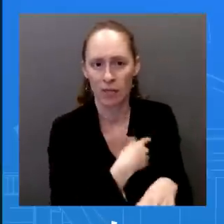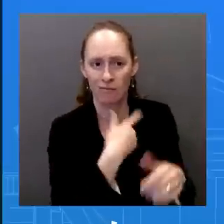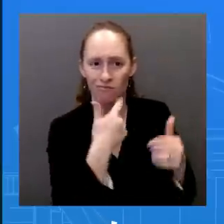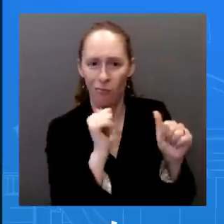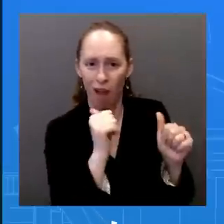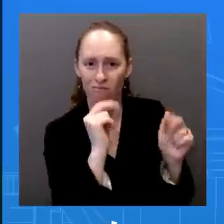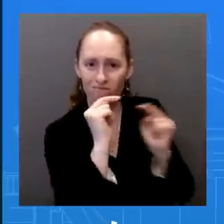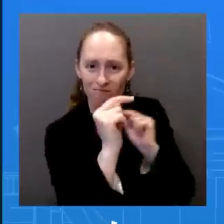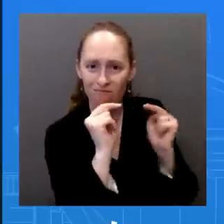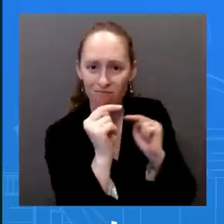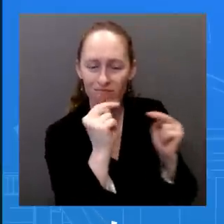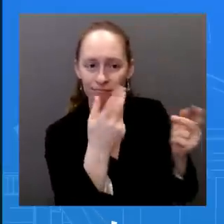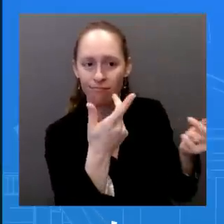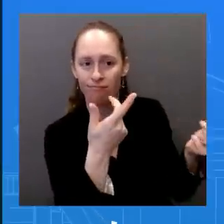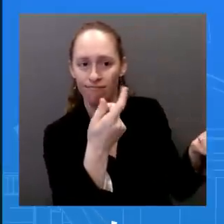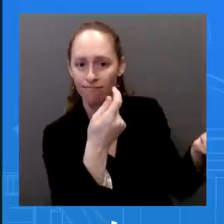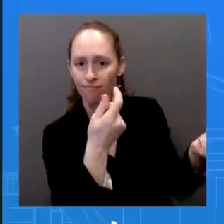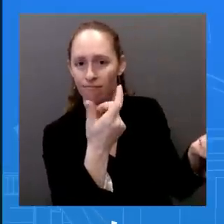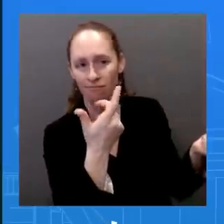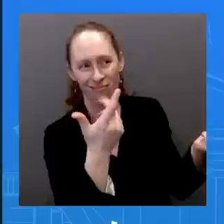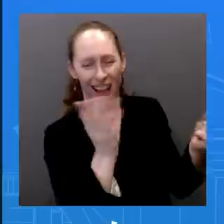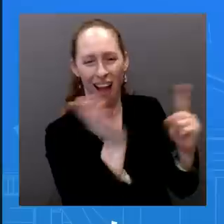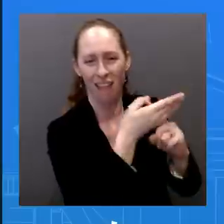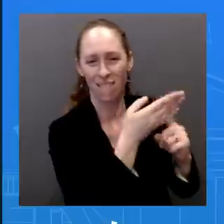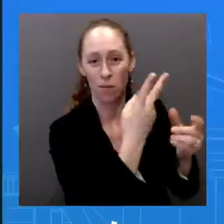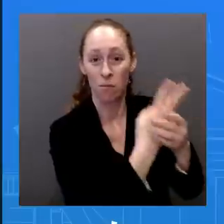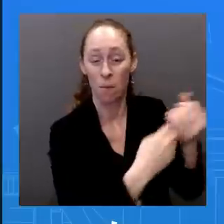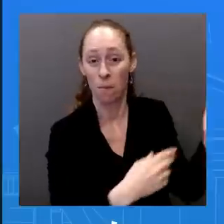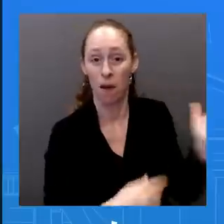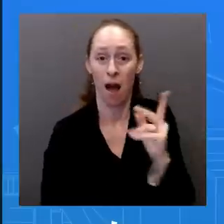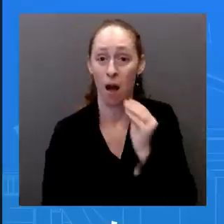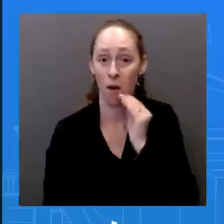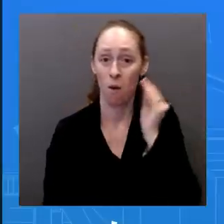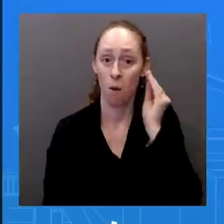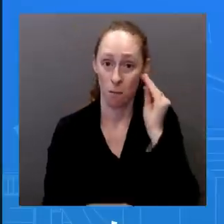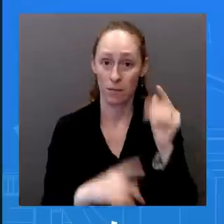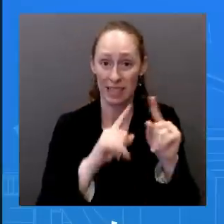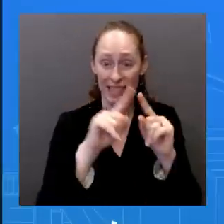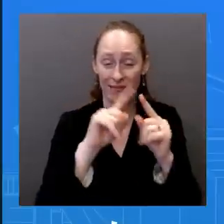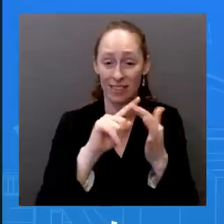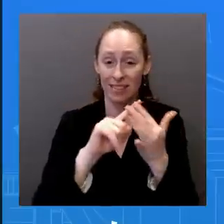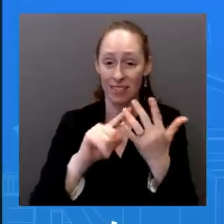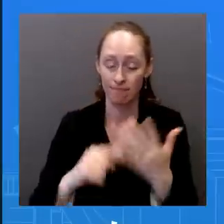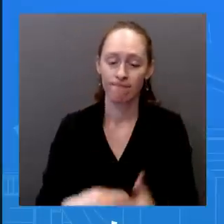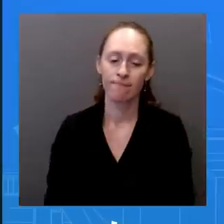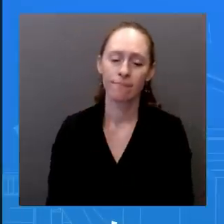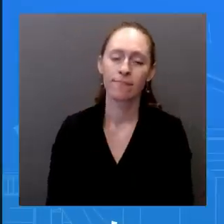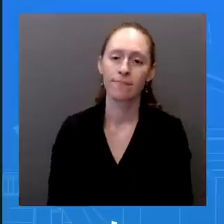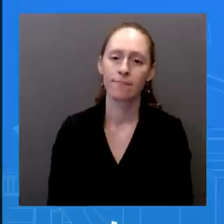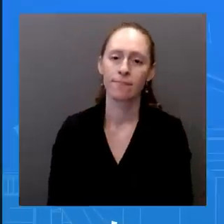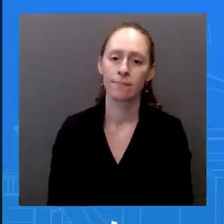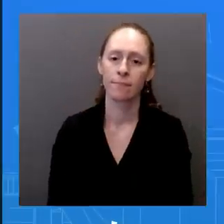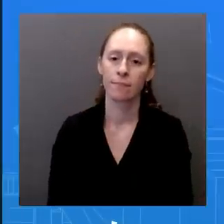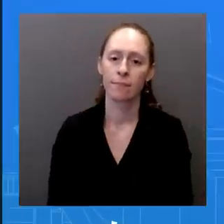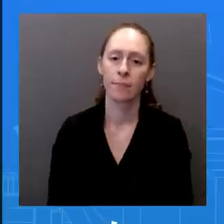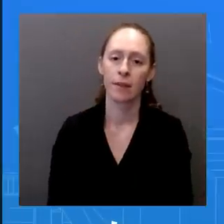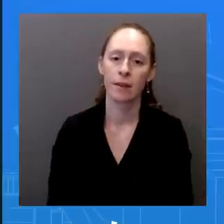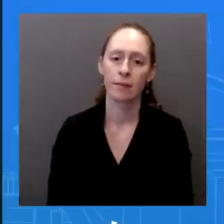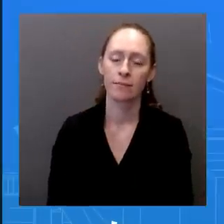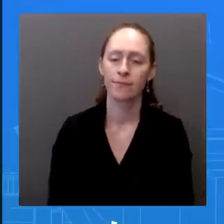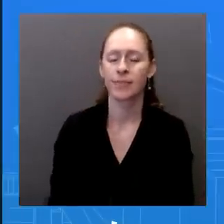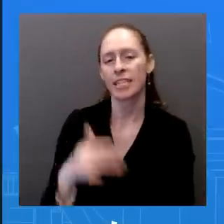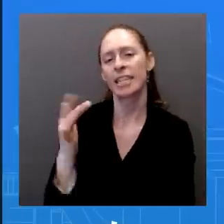what the family members can do to raise the profile of these cases and also to try to rally the